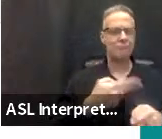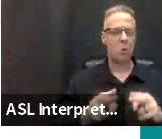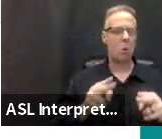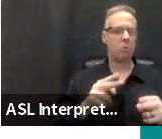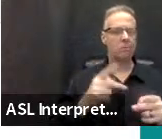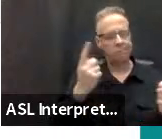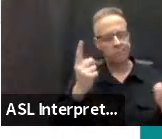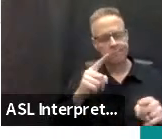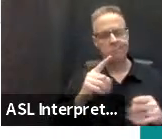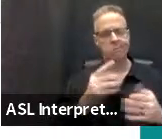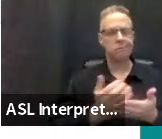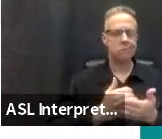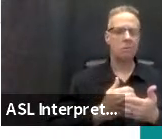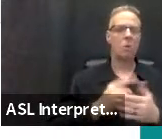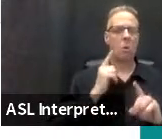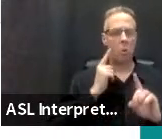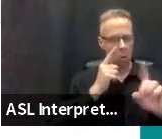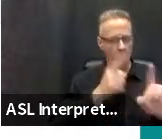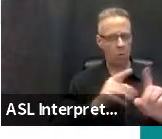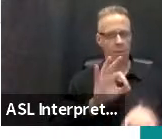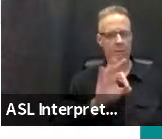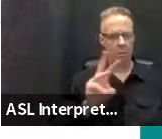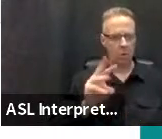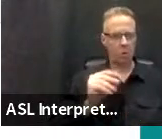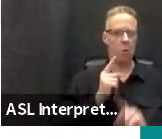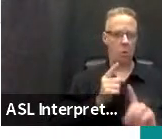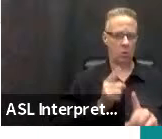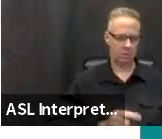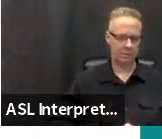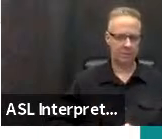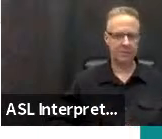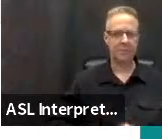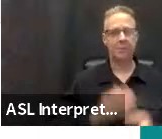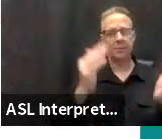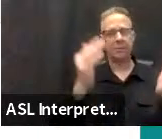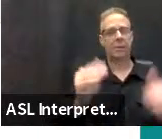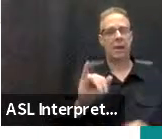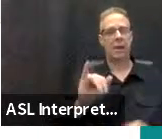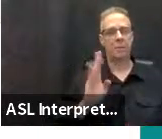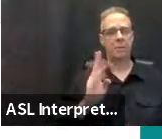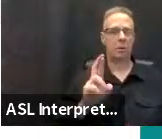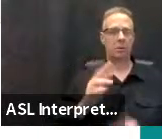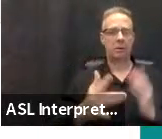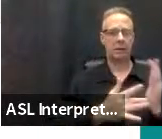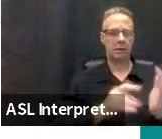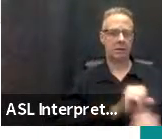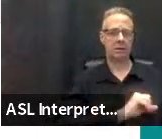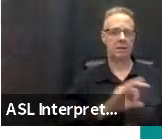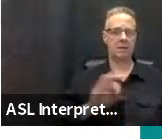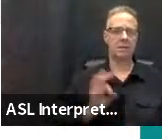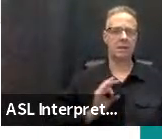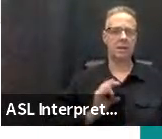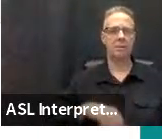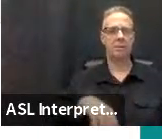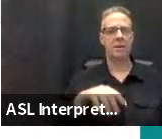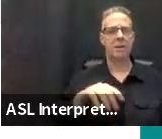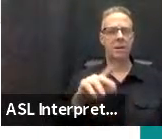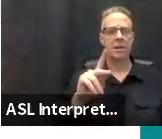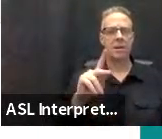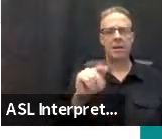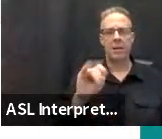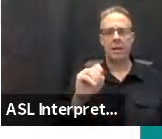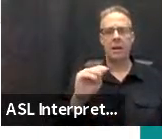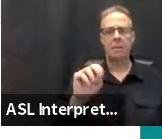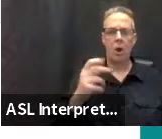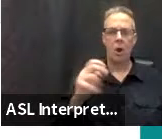goals, framework, and roles. And then we'll have our IBR technical staff, Katie Mangle and Derek A., provide